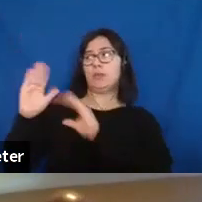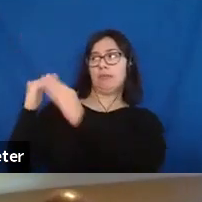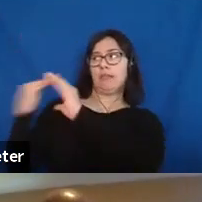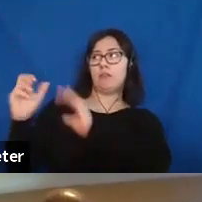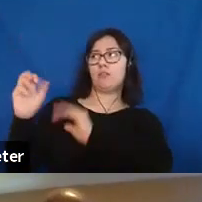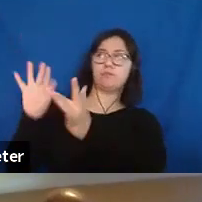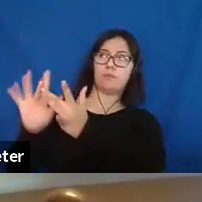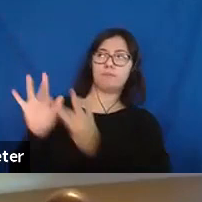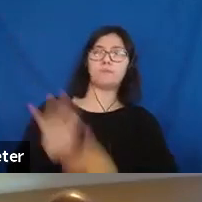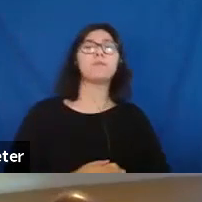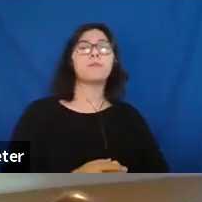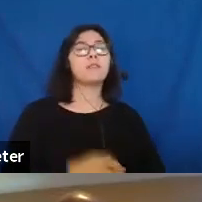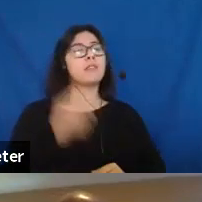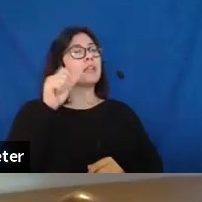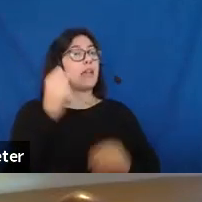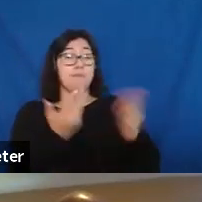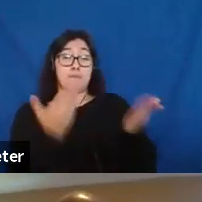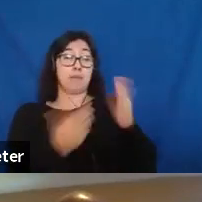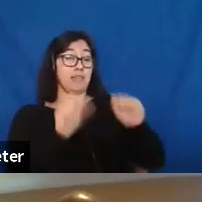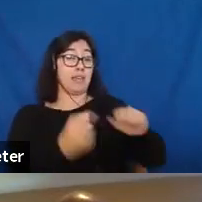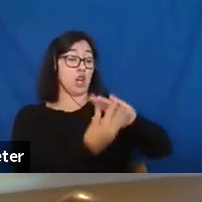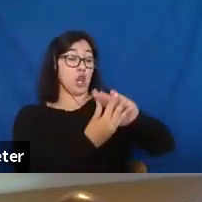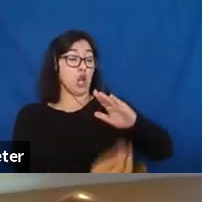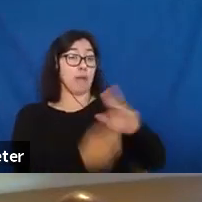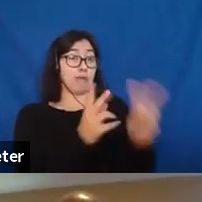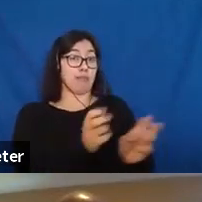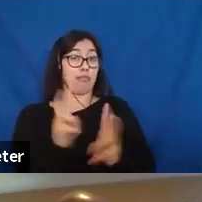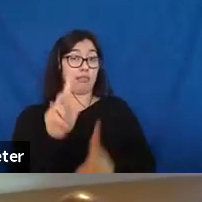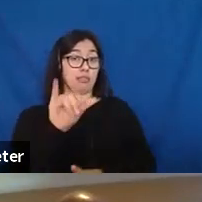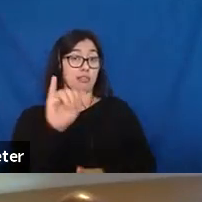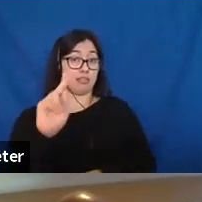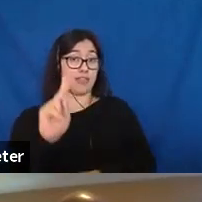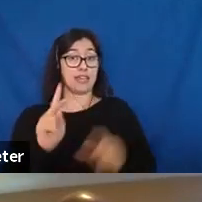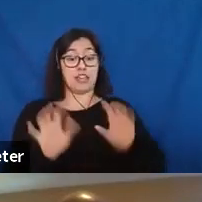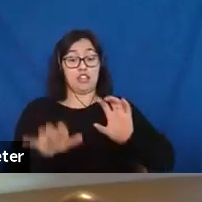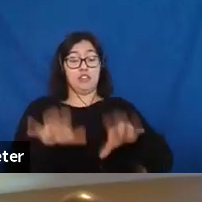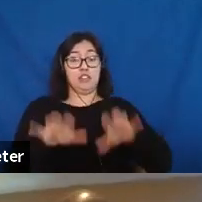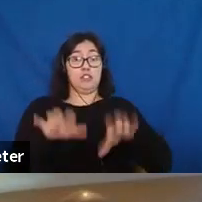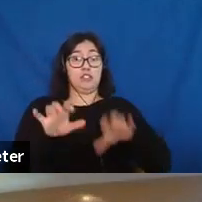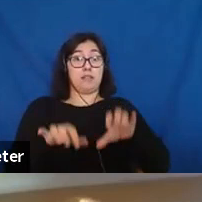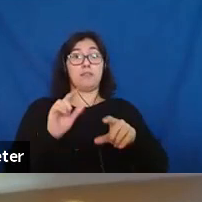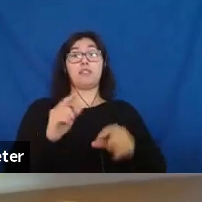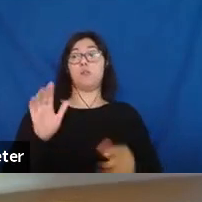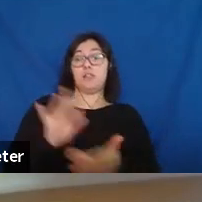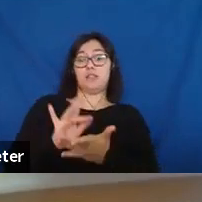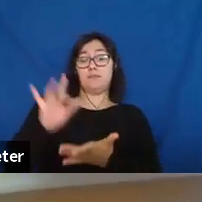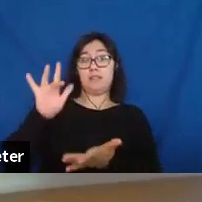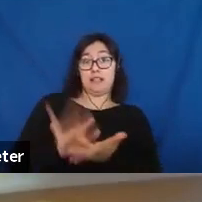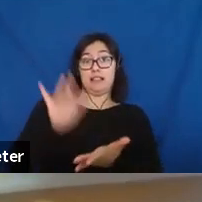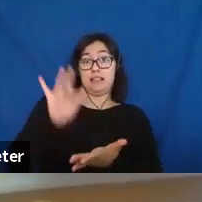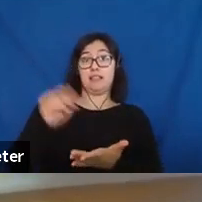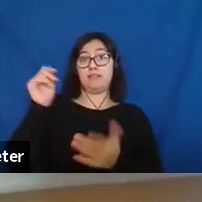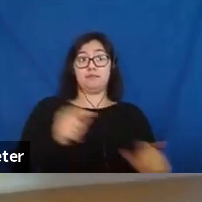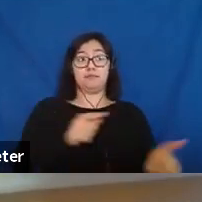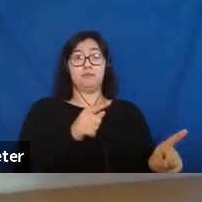to copy this and place it in the chat box, and then we can copy it and put it in our small group chat box. So you can see the chat box when you're